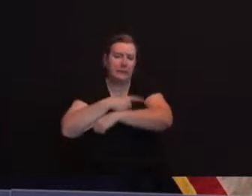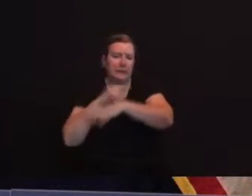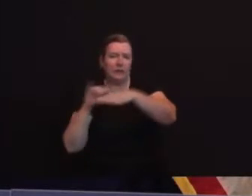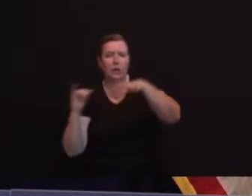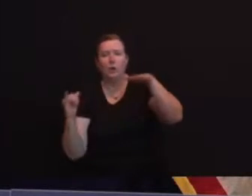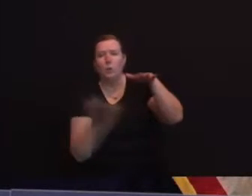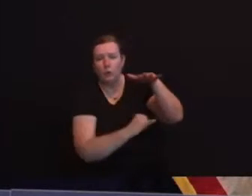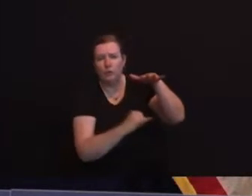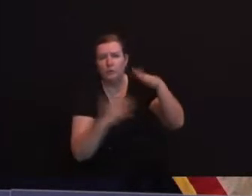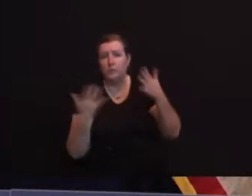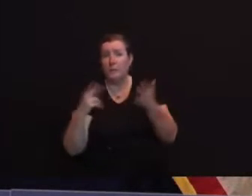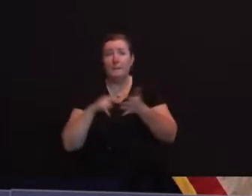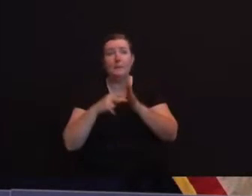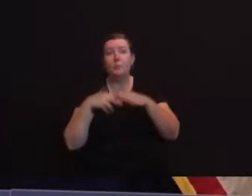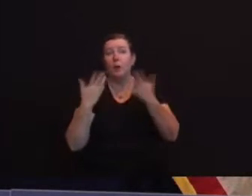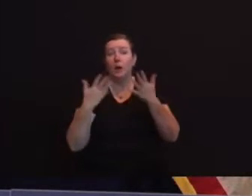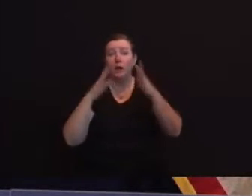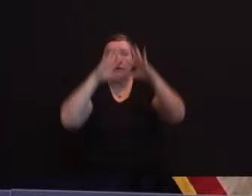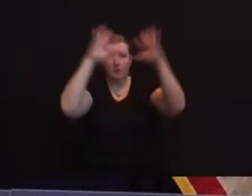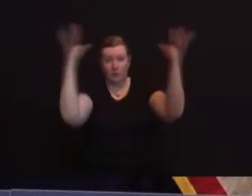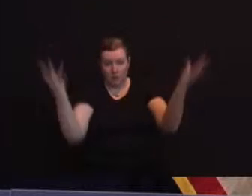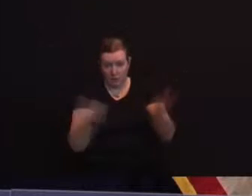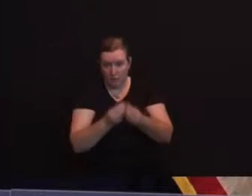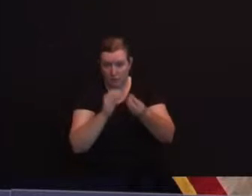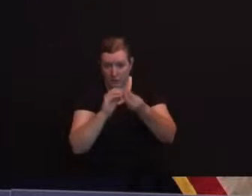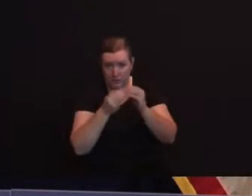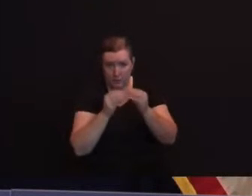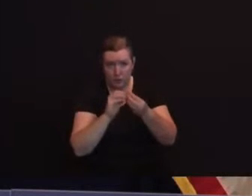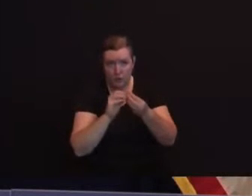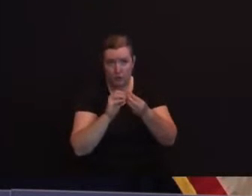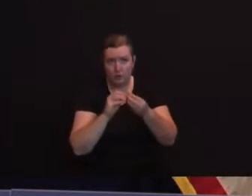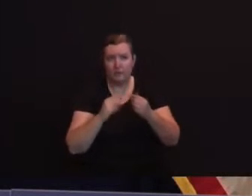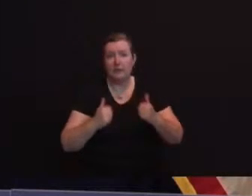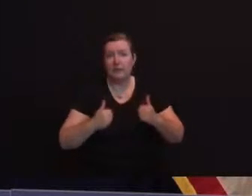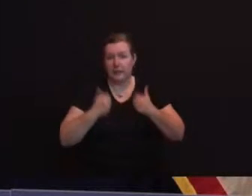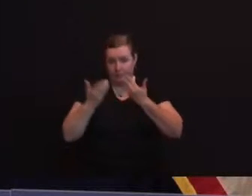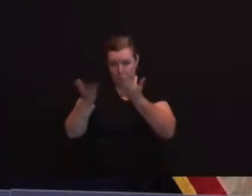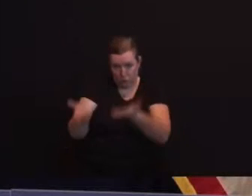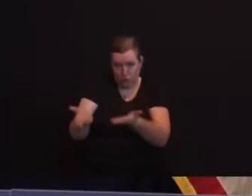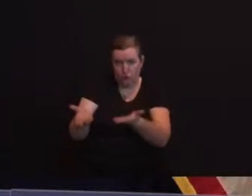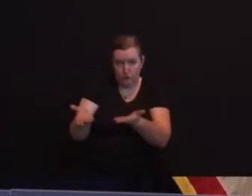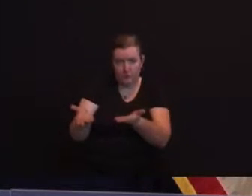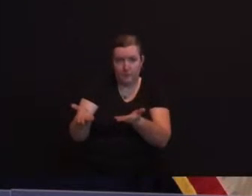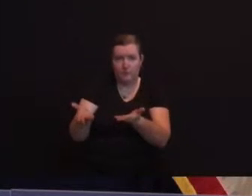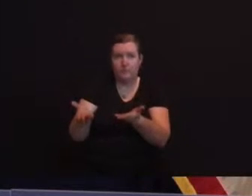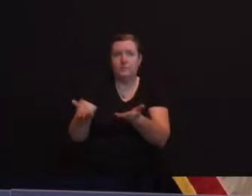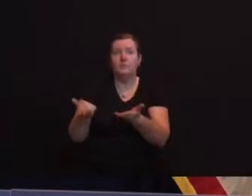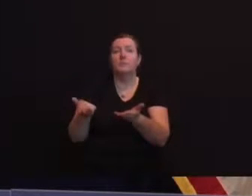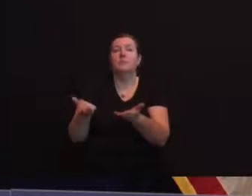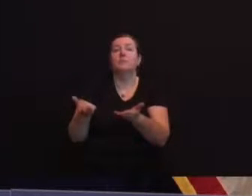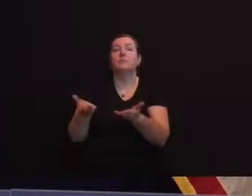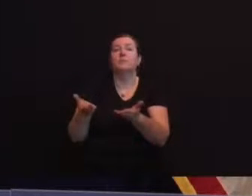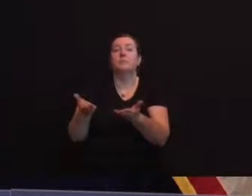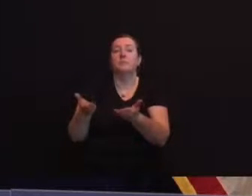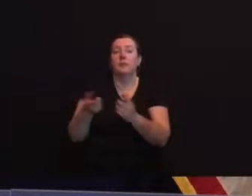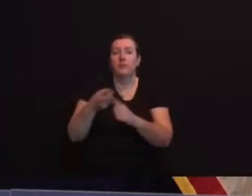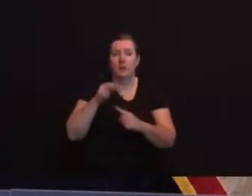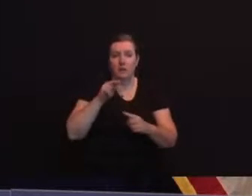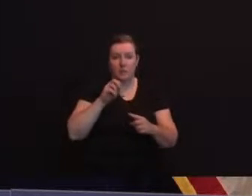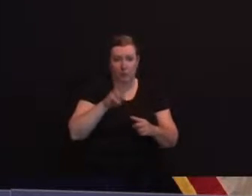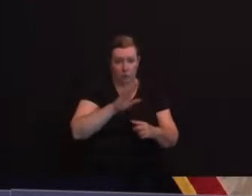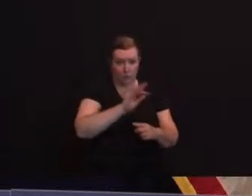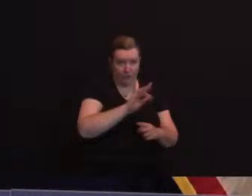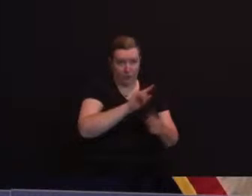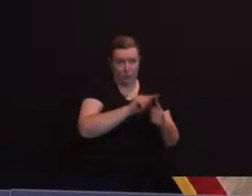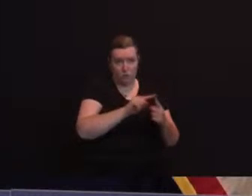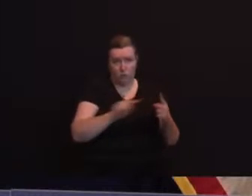projected census from November 25th through to December 31st. They